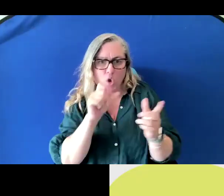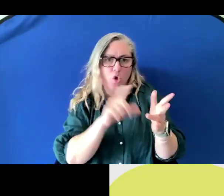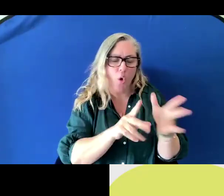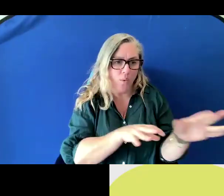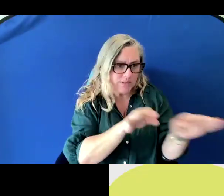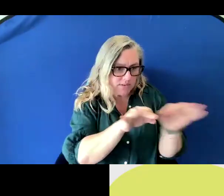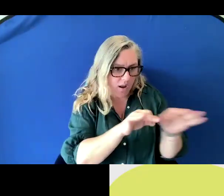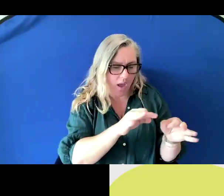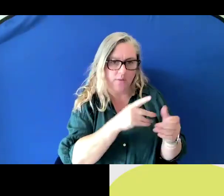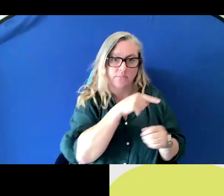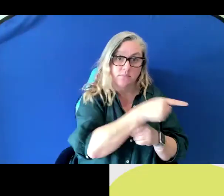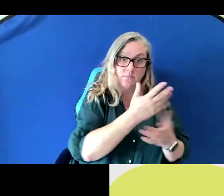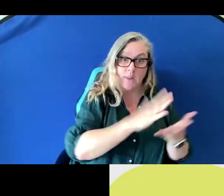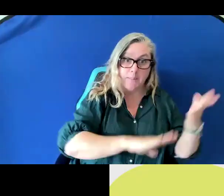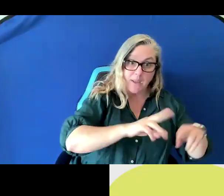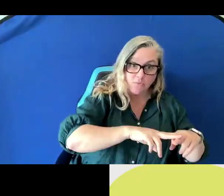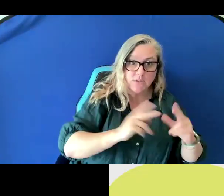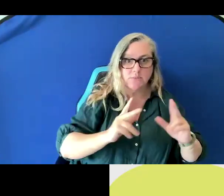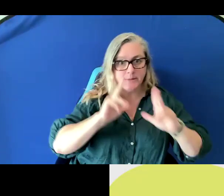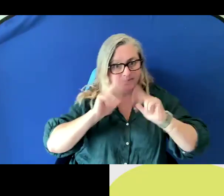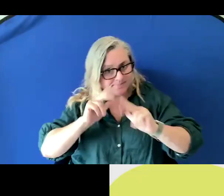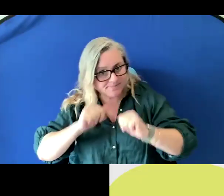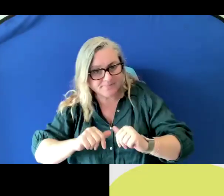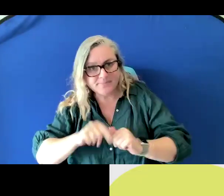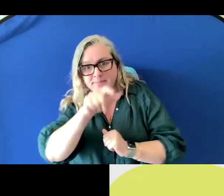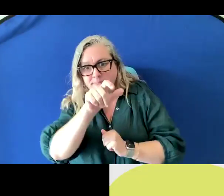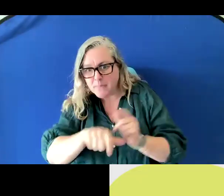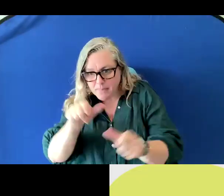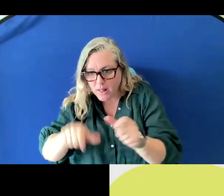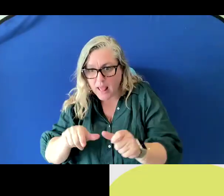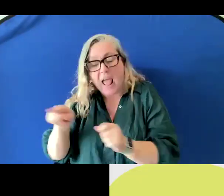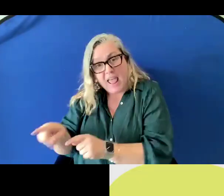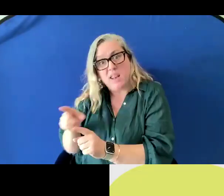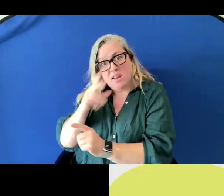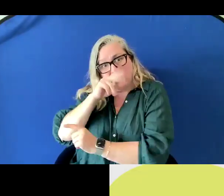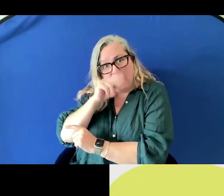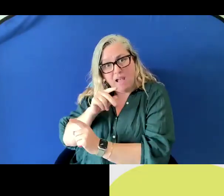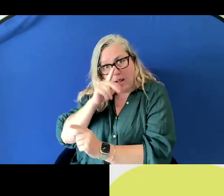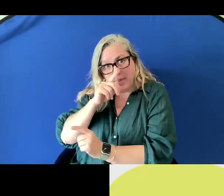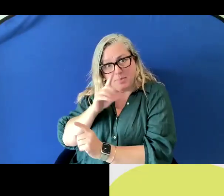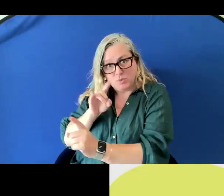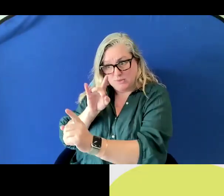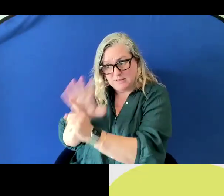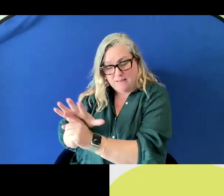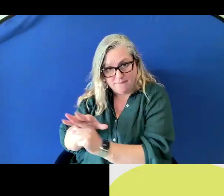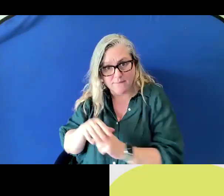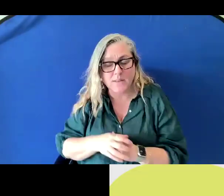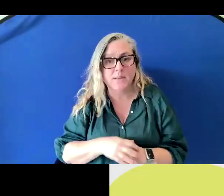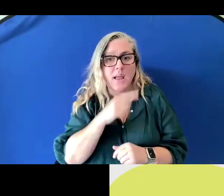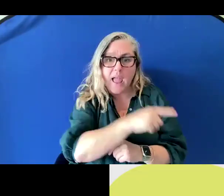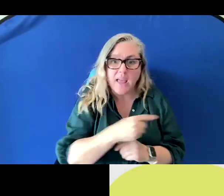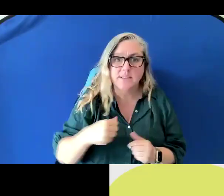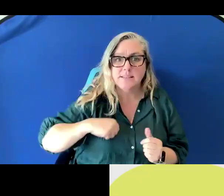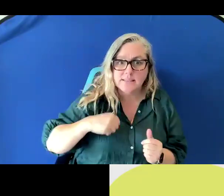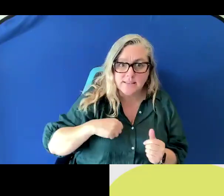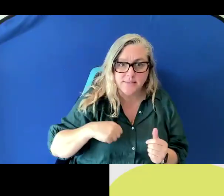with disability through 24 co-design meetings with several staff and contractors with disability to create